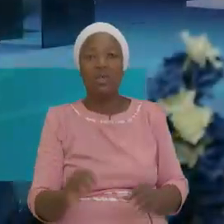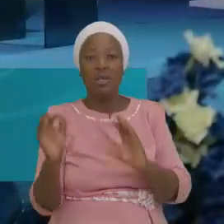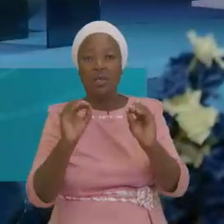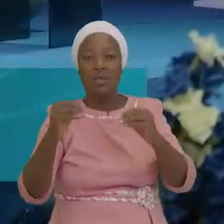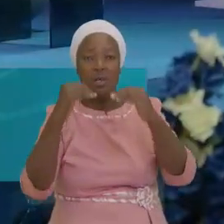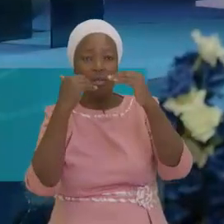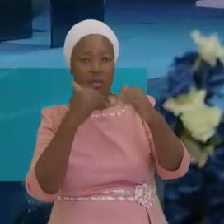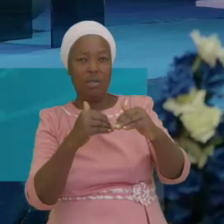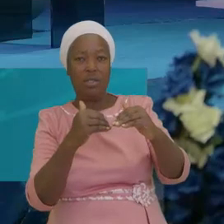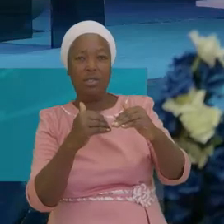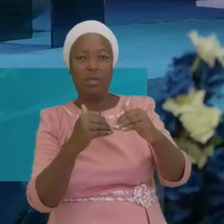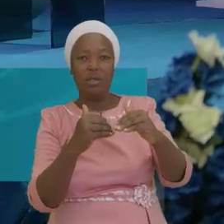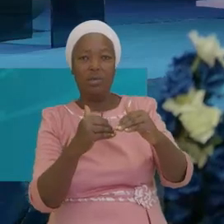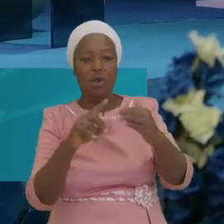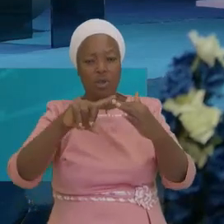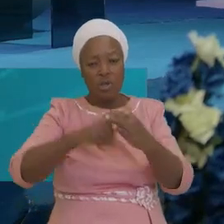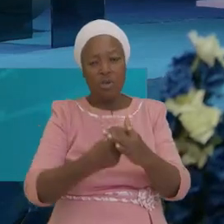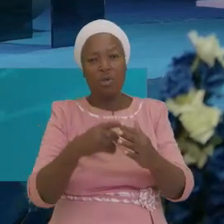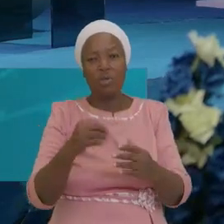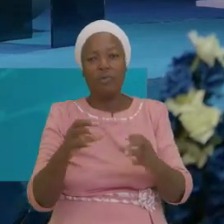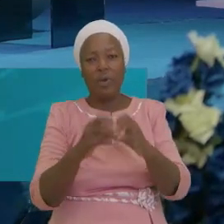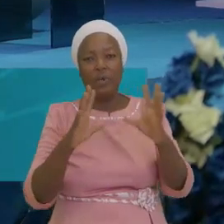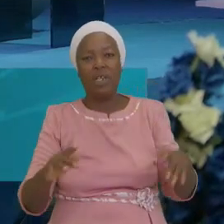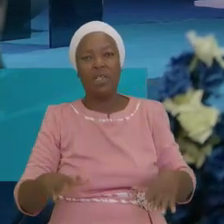source of abundant life.